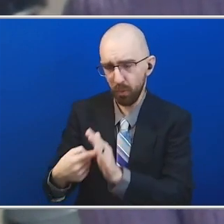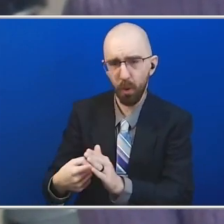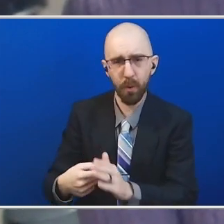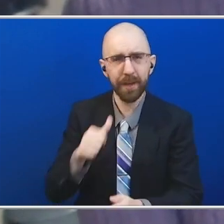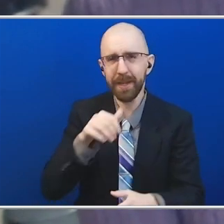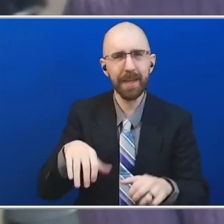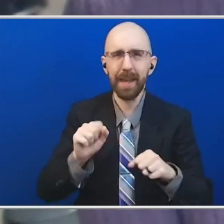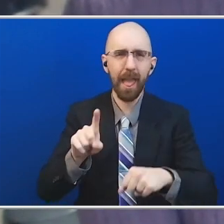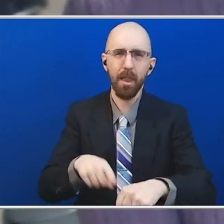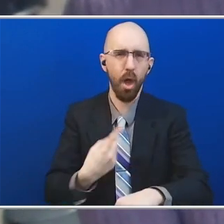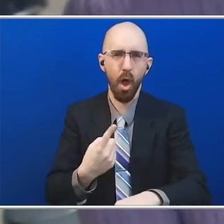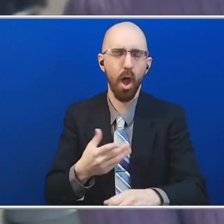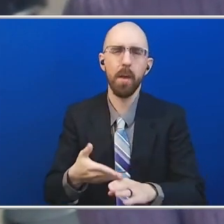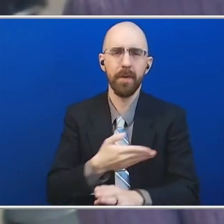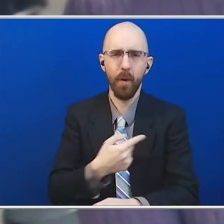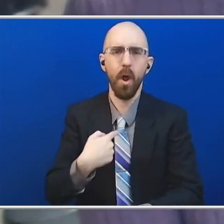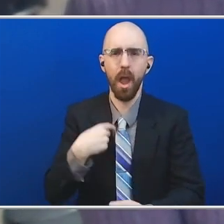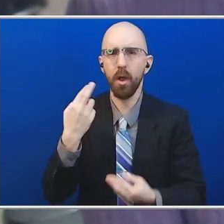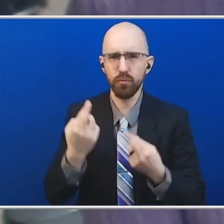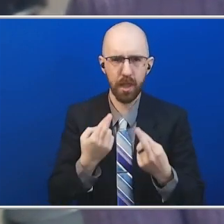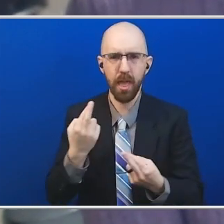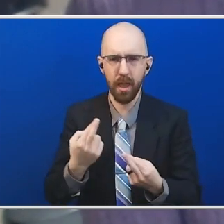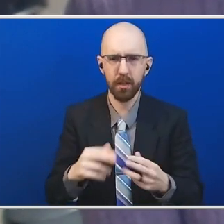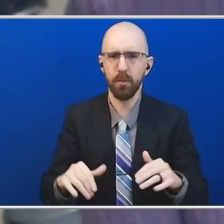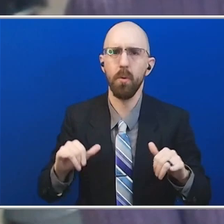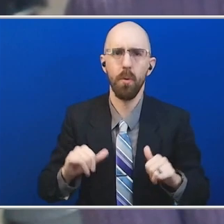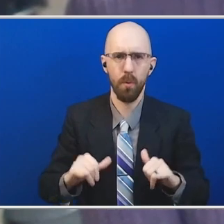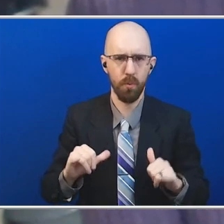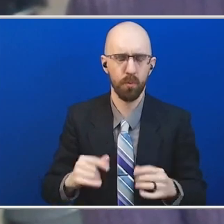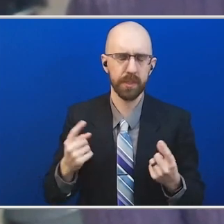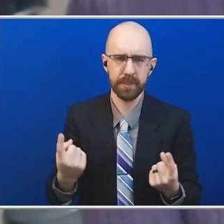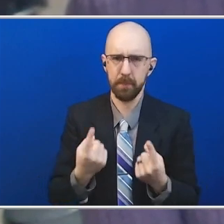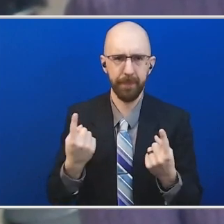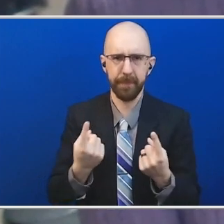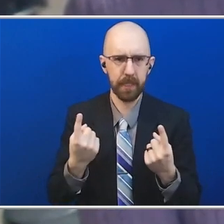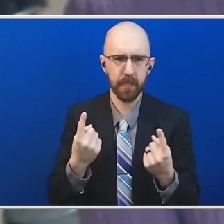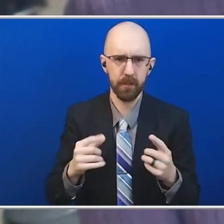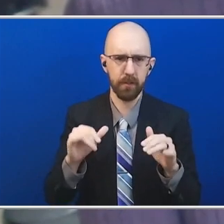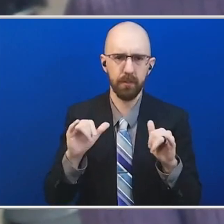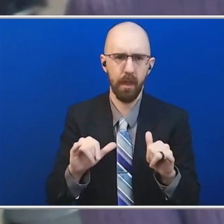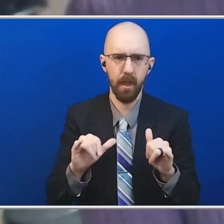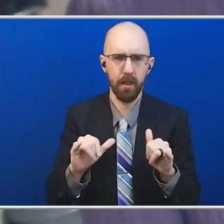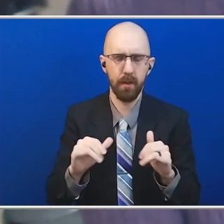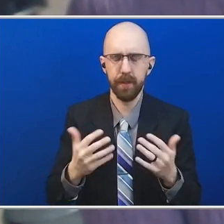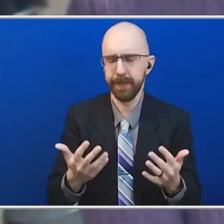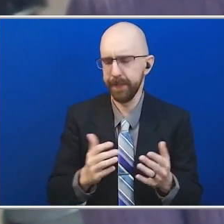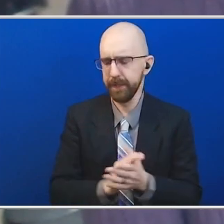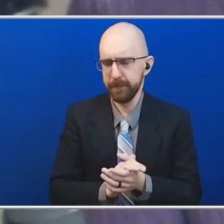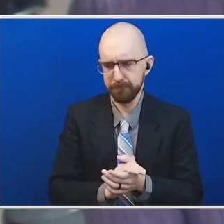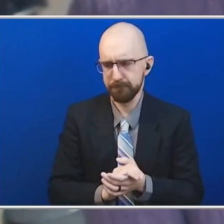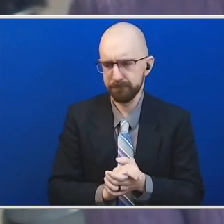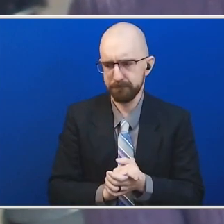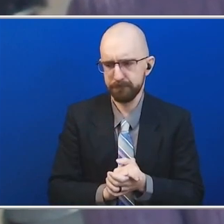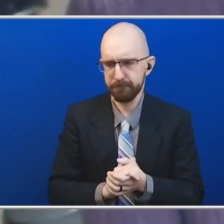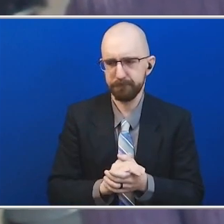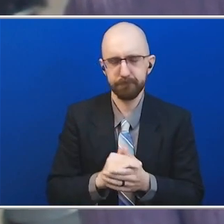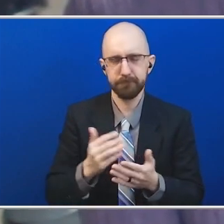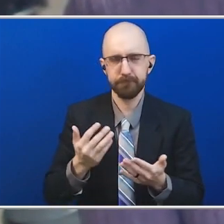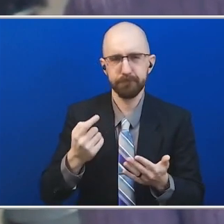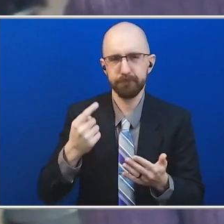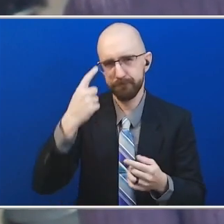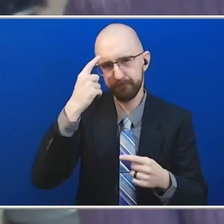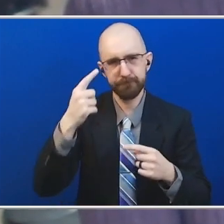long before I realized that there was something that was going on that I